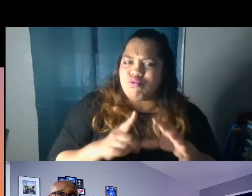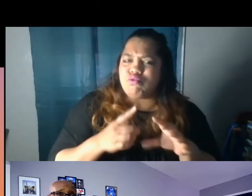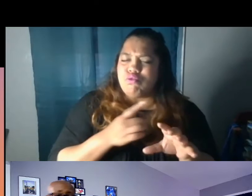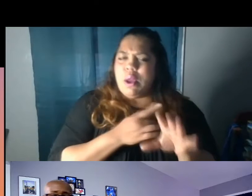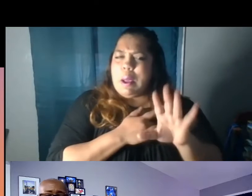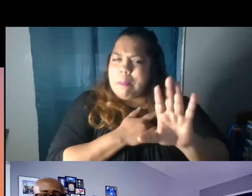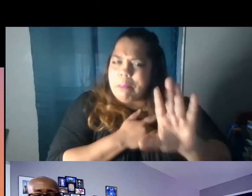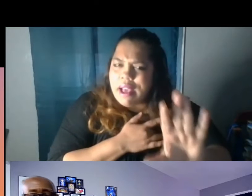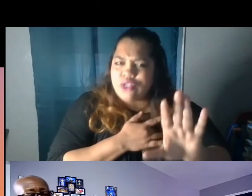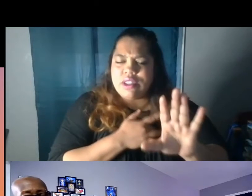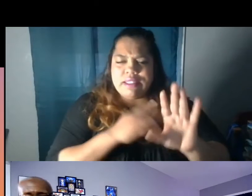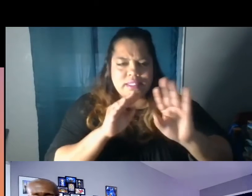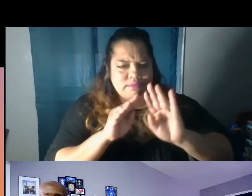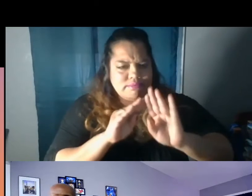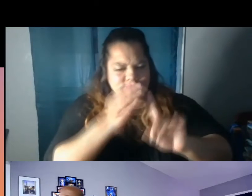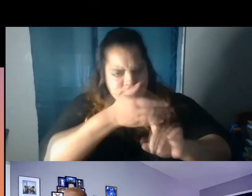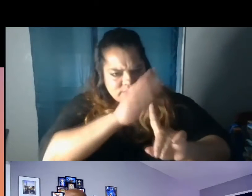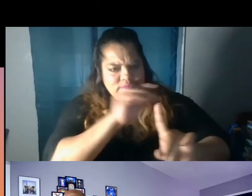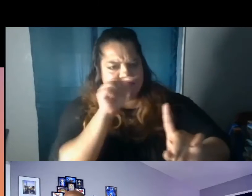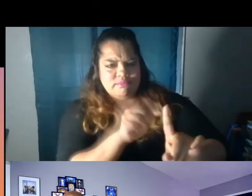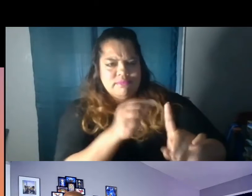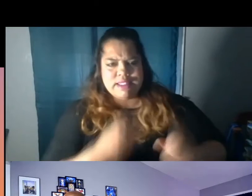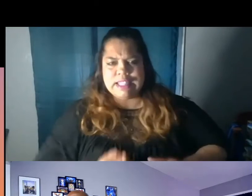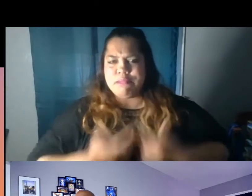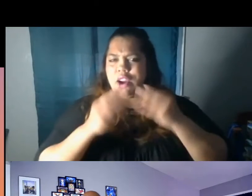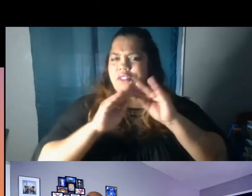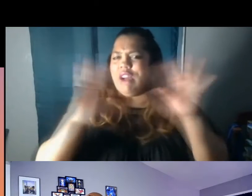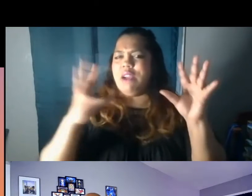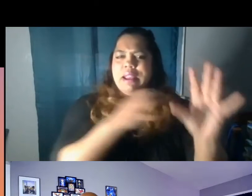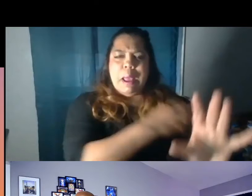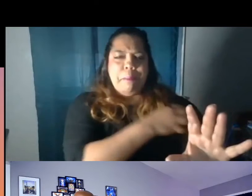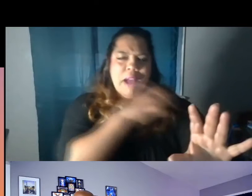empowered member of society who serves